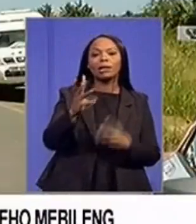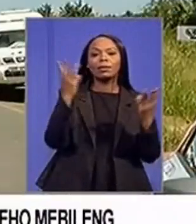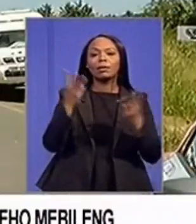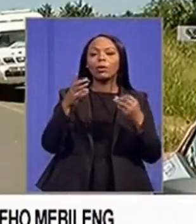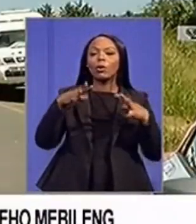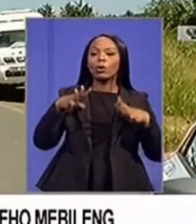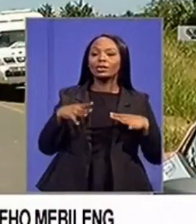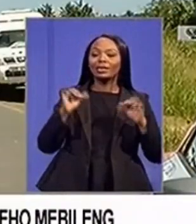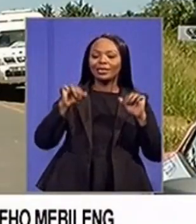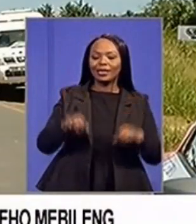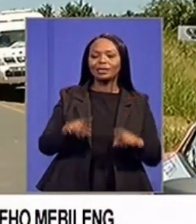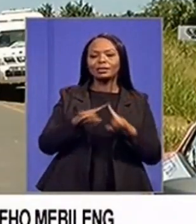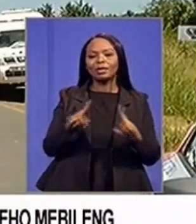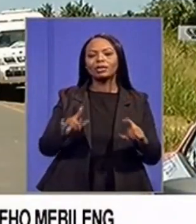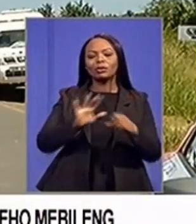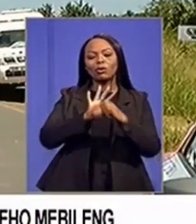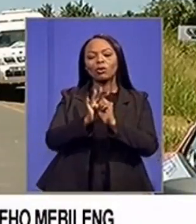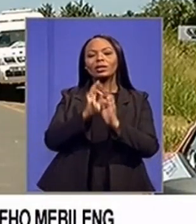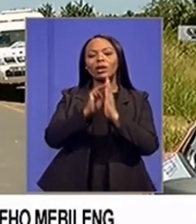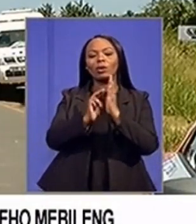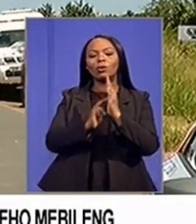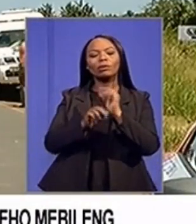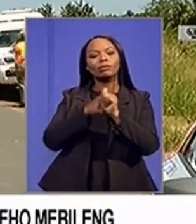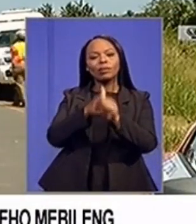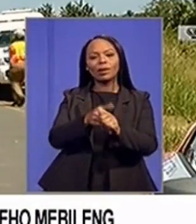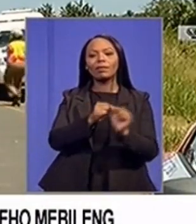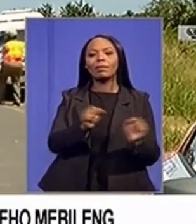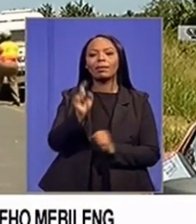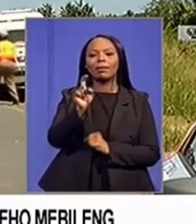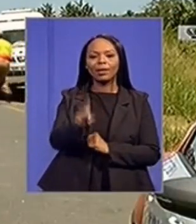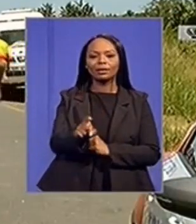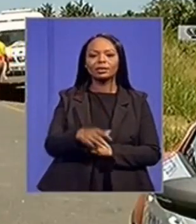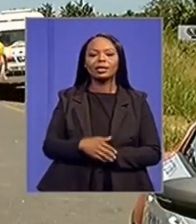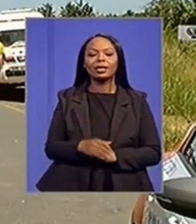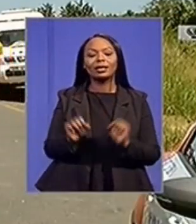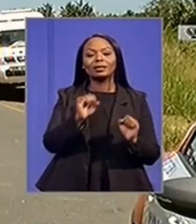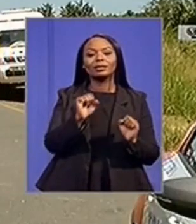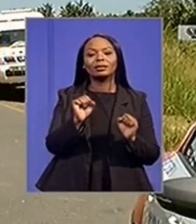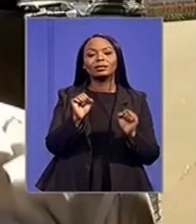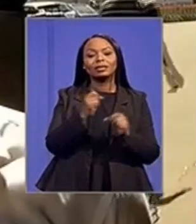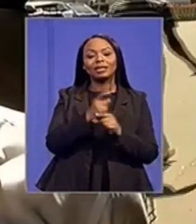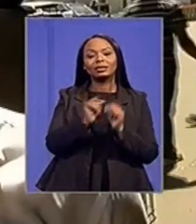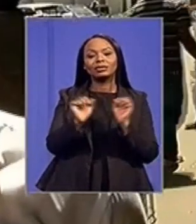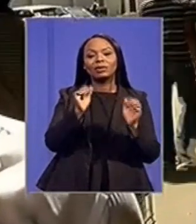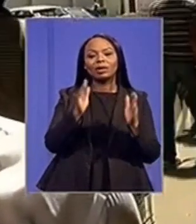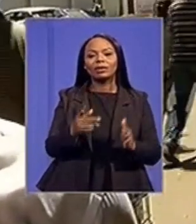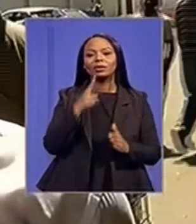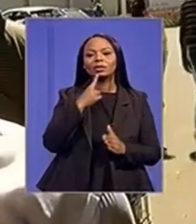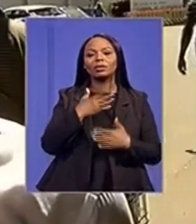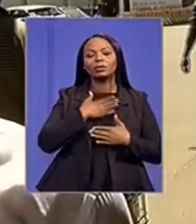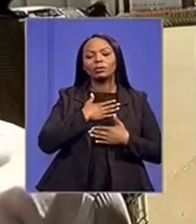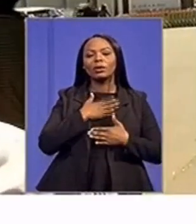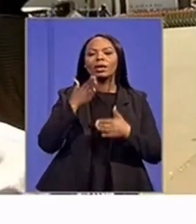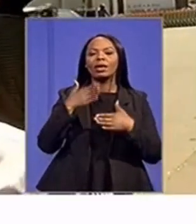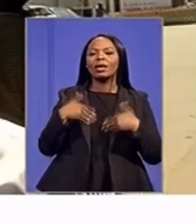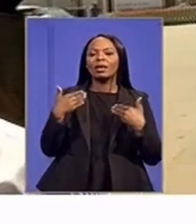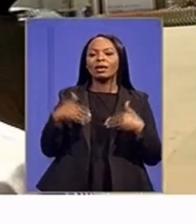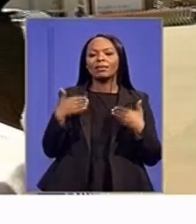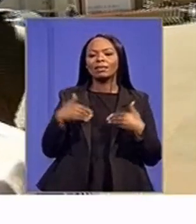melawana ya thibelo ya COVID-19. Bakganni ba ditekesi ba re ba thabetse tshebetso ya sepolesa. So far so good. We haven't